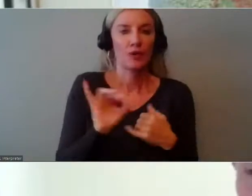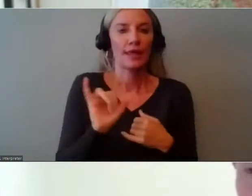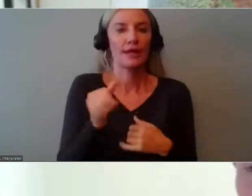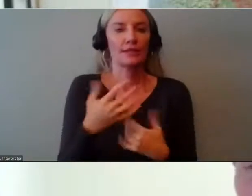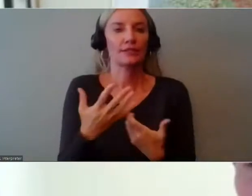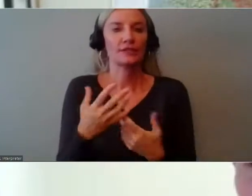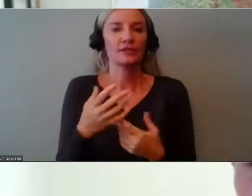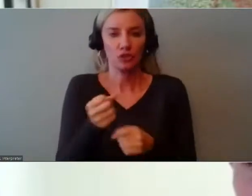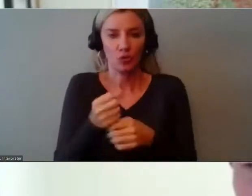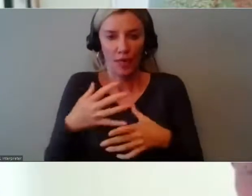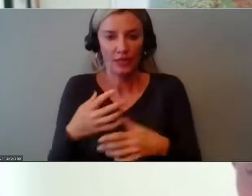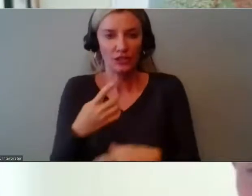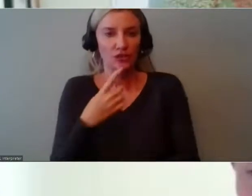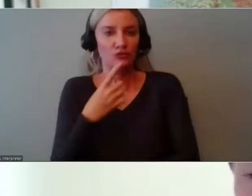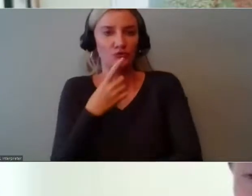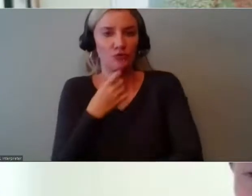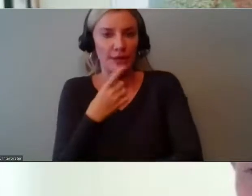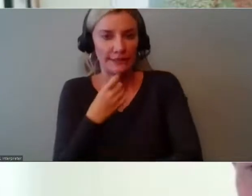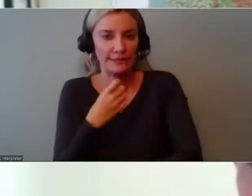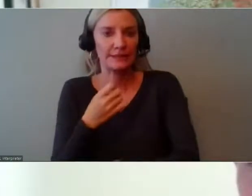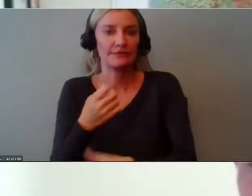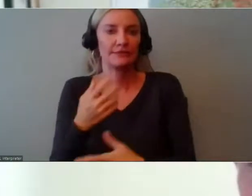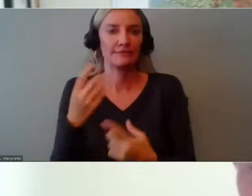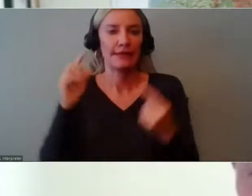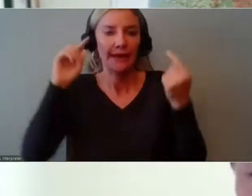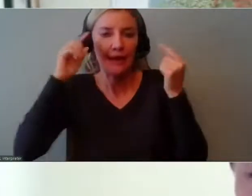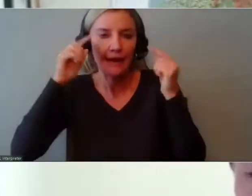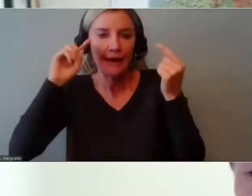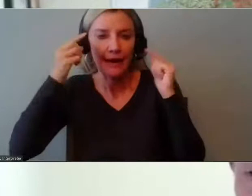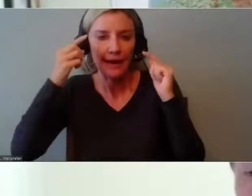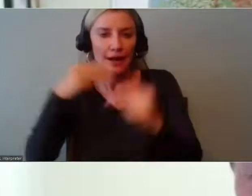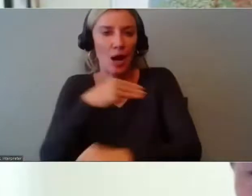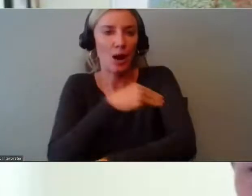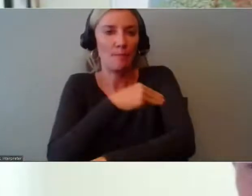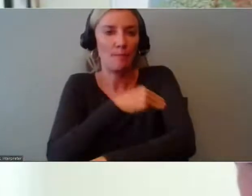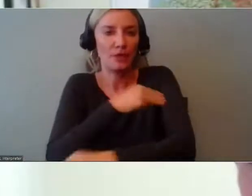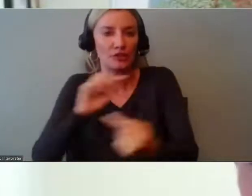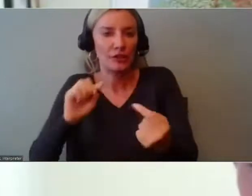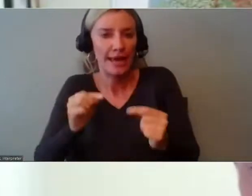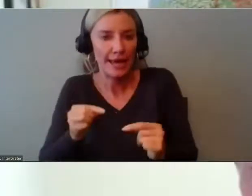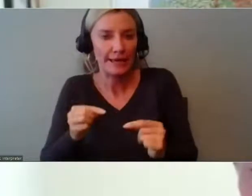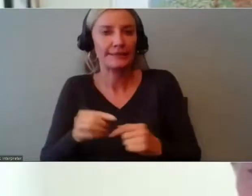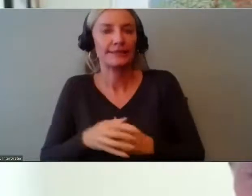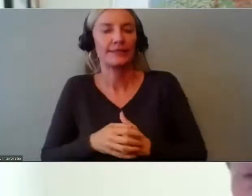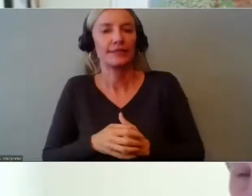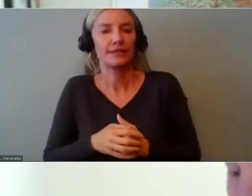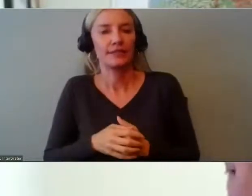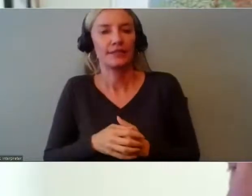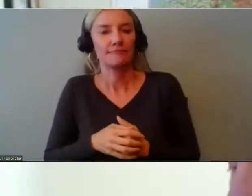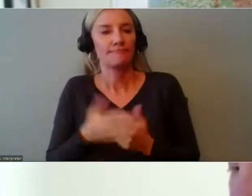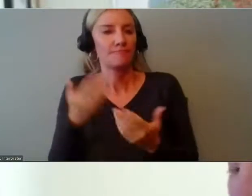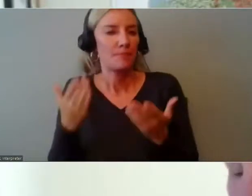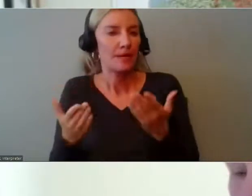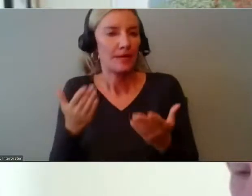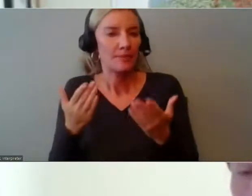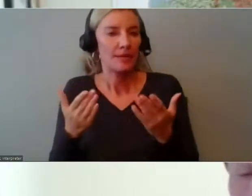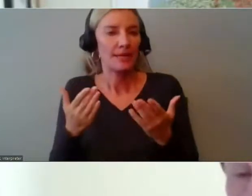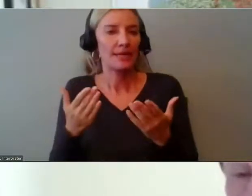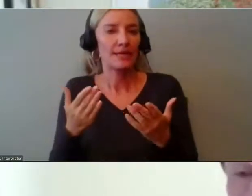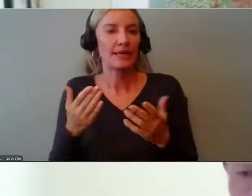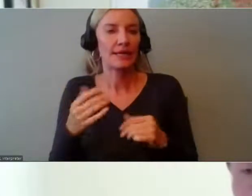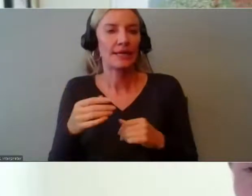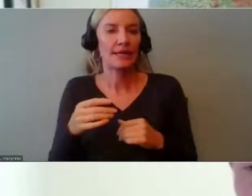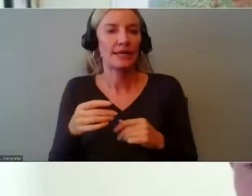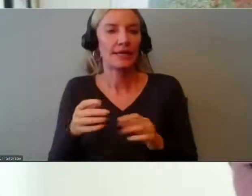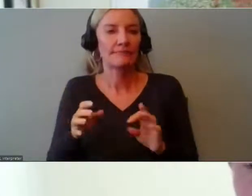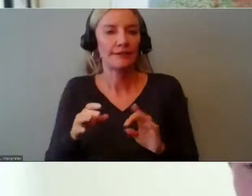mild swelling. They may get headaches, muscle aches and pains. They may get low-grade fever for a day